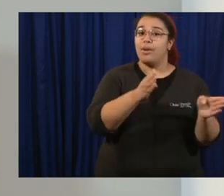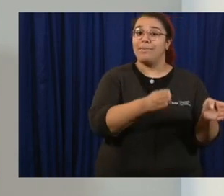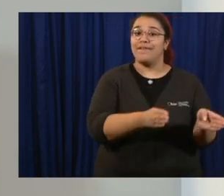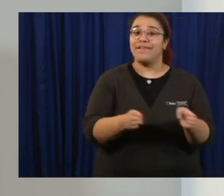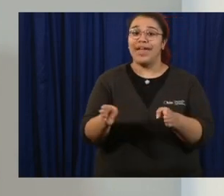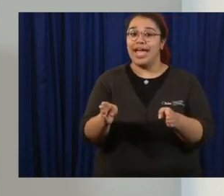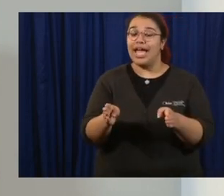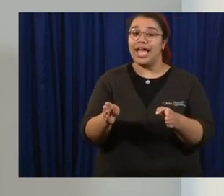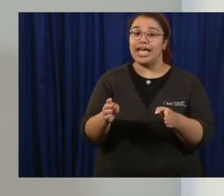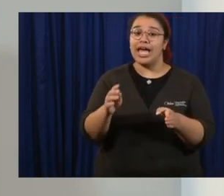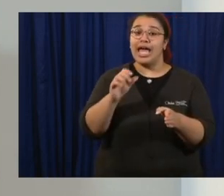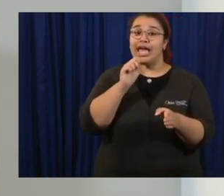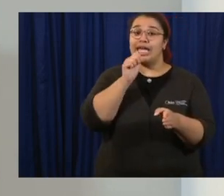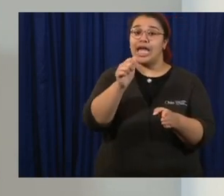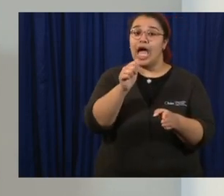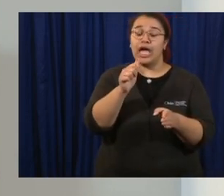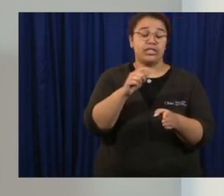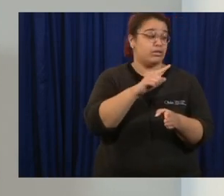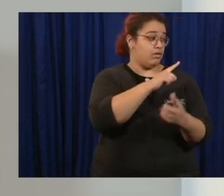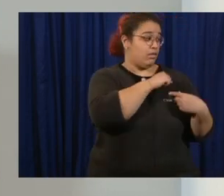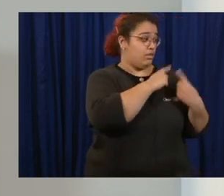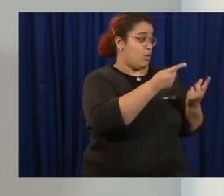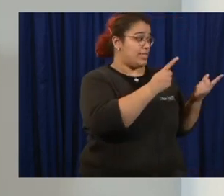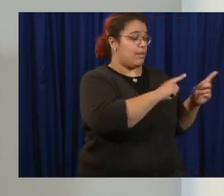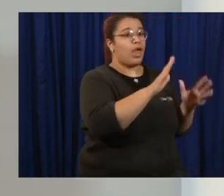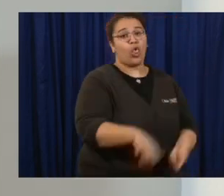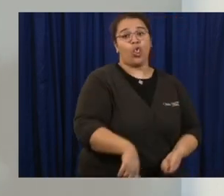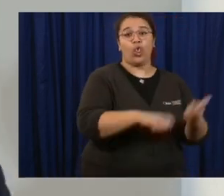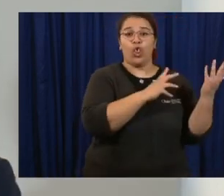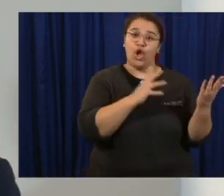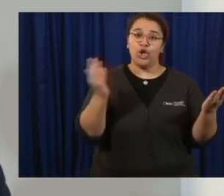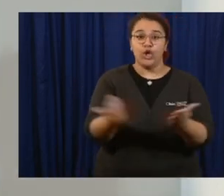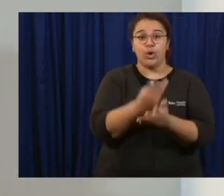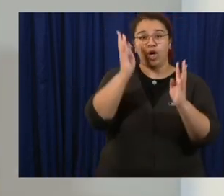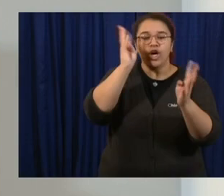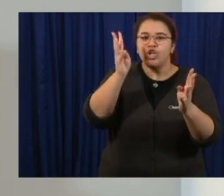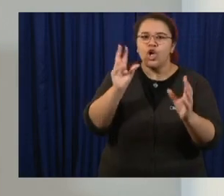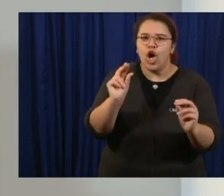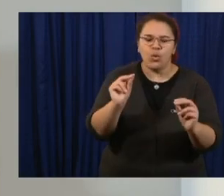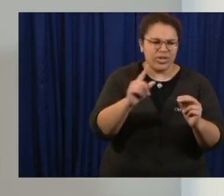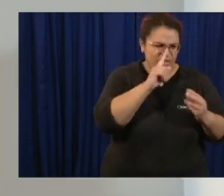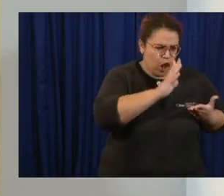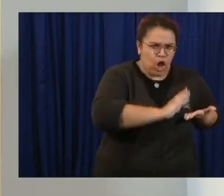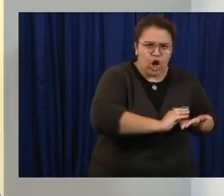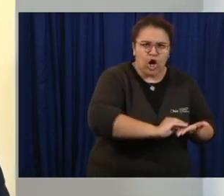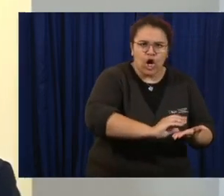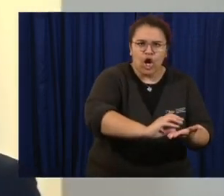in Ohio to keep workers and customers safe. Thank you.